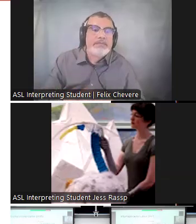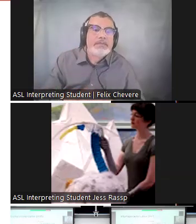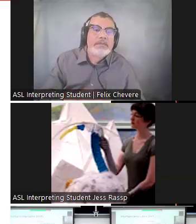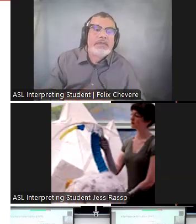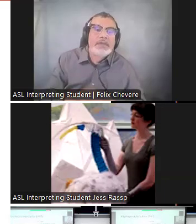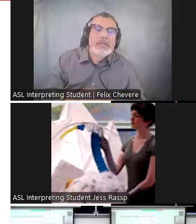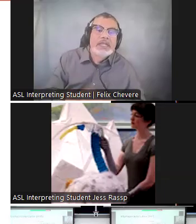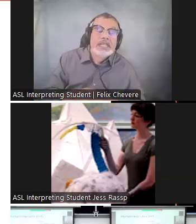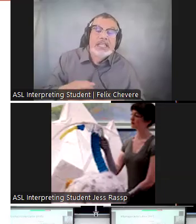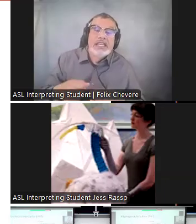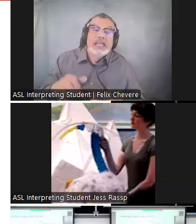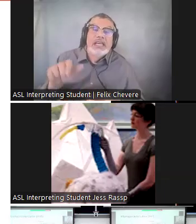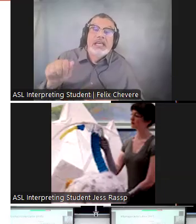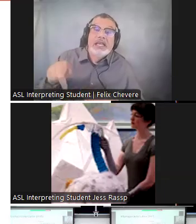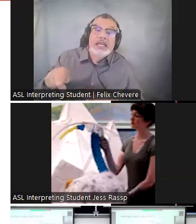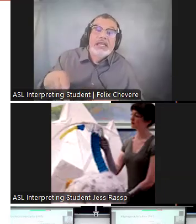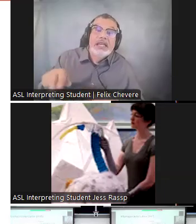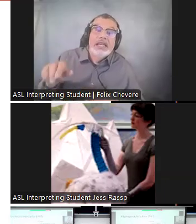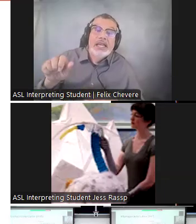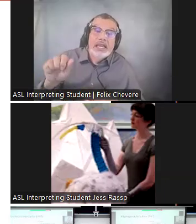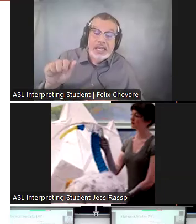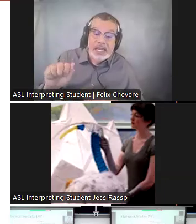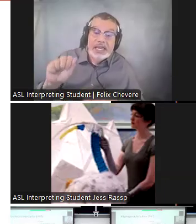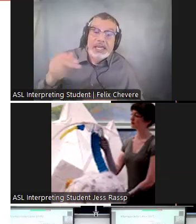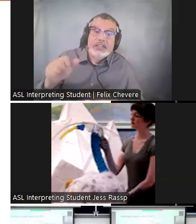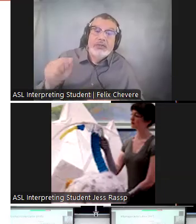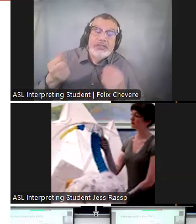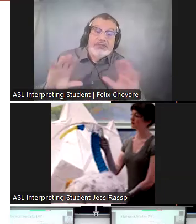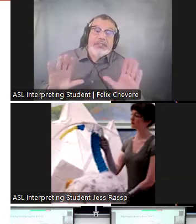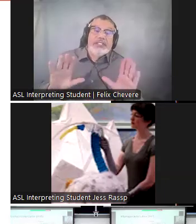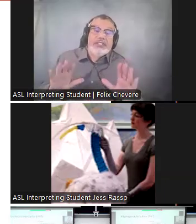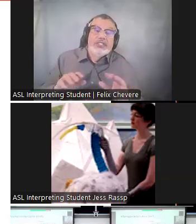After hyperpolarization is this refractory period down here.